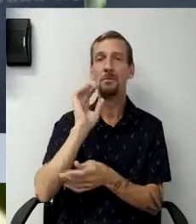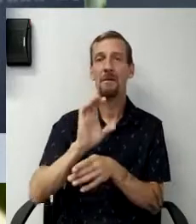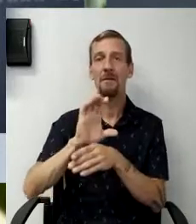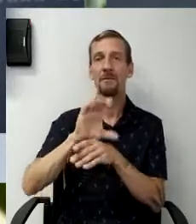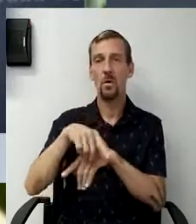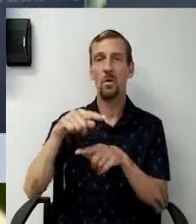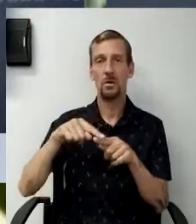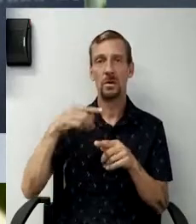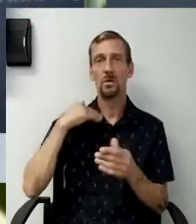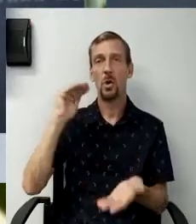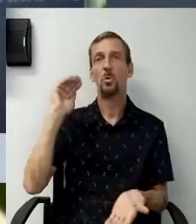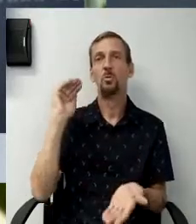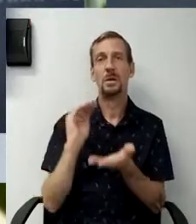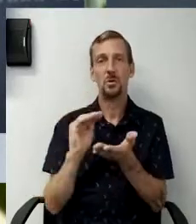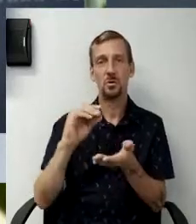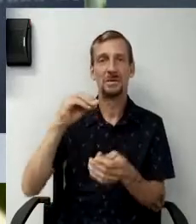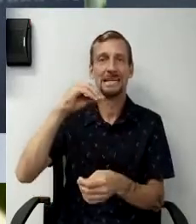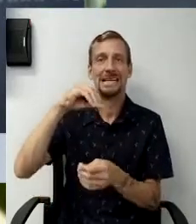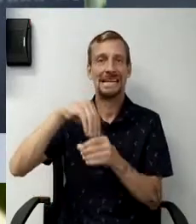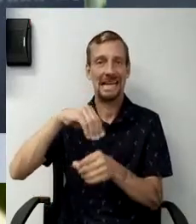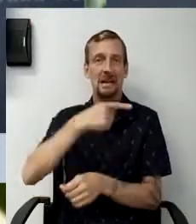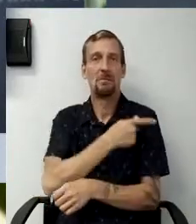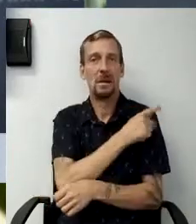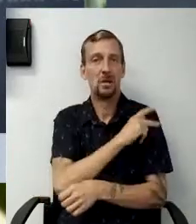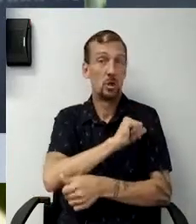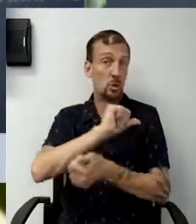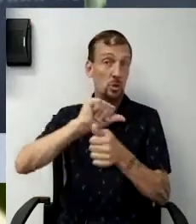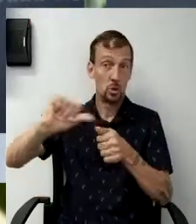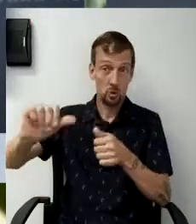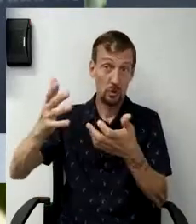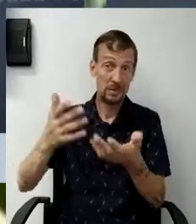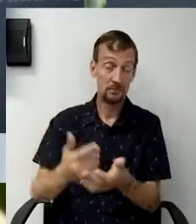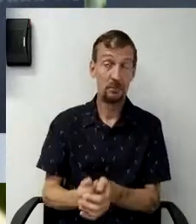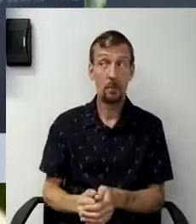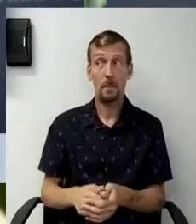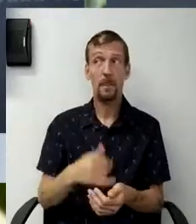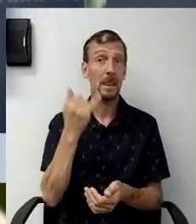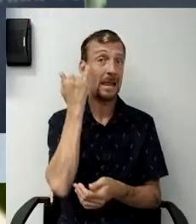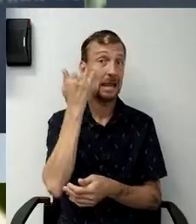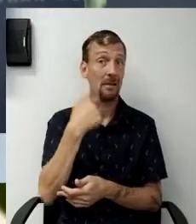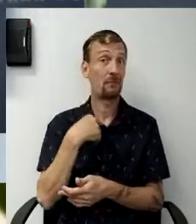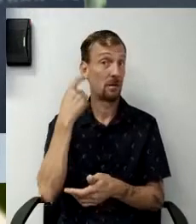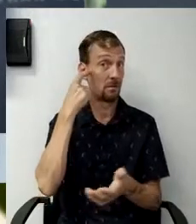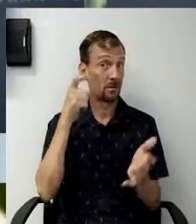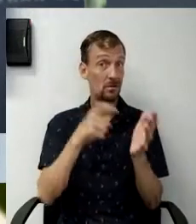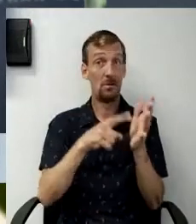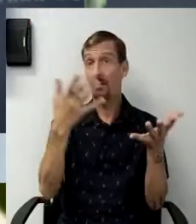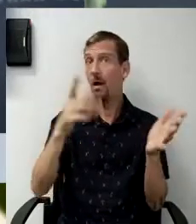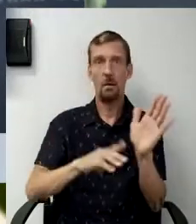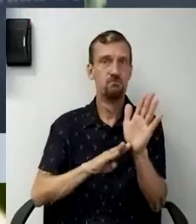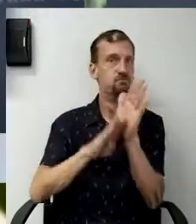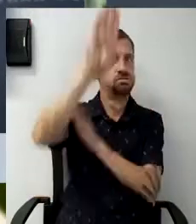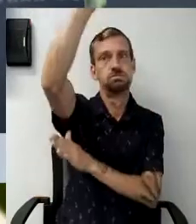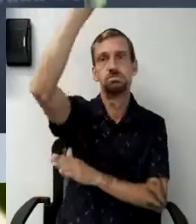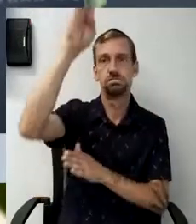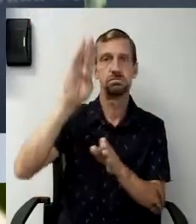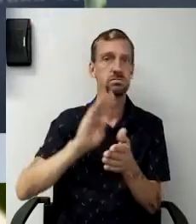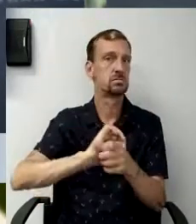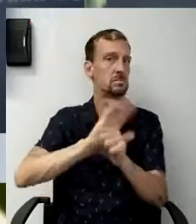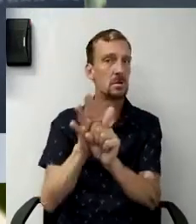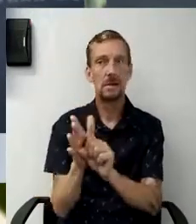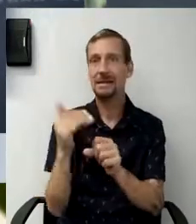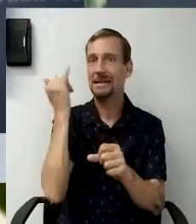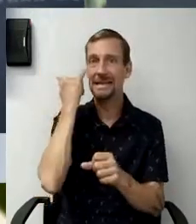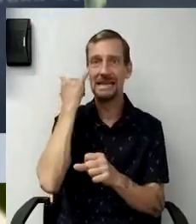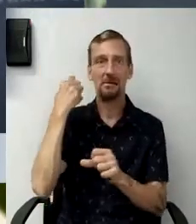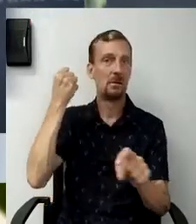reduce those inpatient surgeries, or if we see an enormous resurgence again. You know, if we find ourselves back